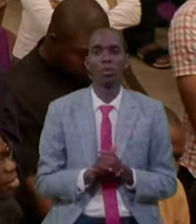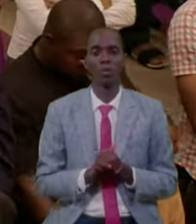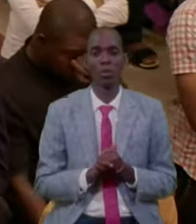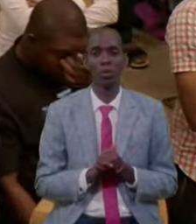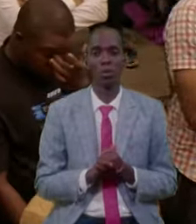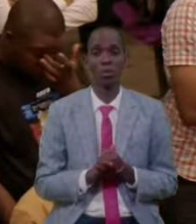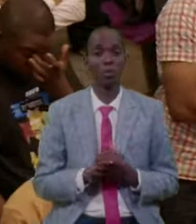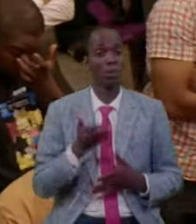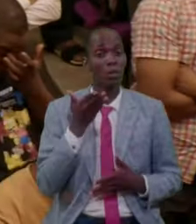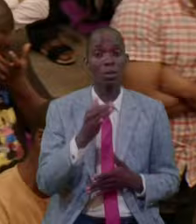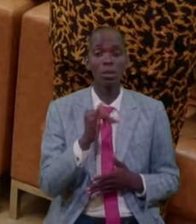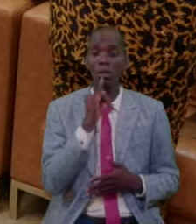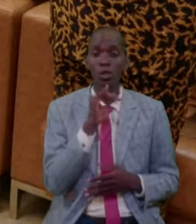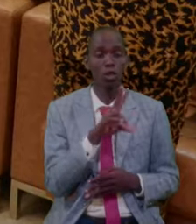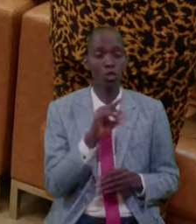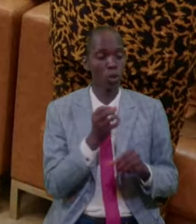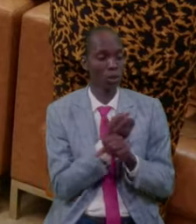There's no saving faith